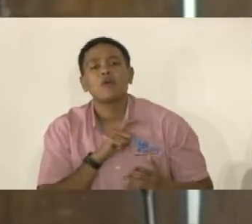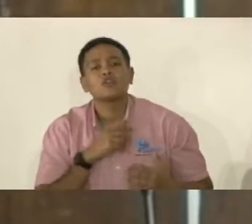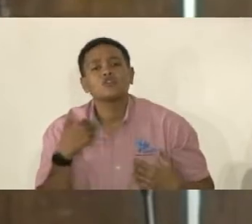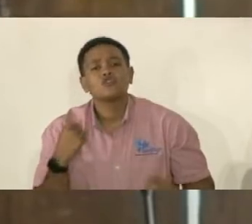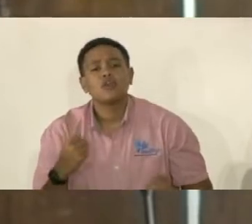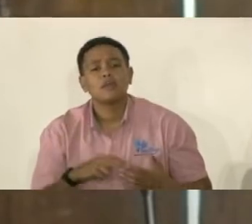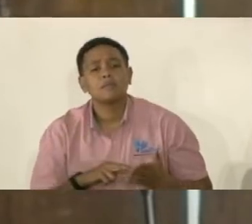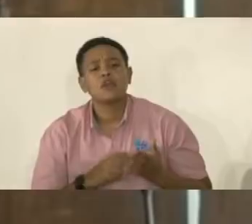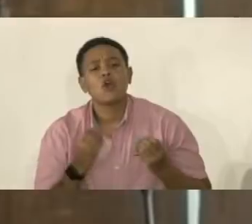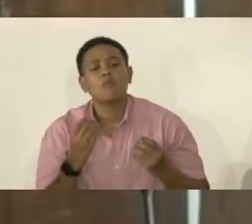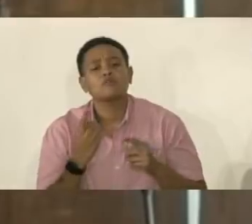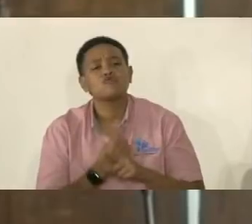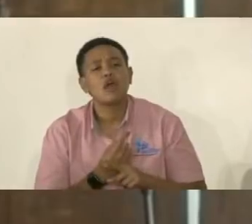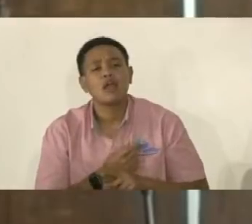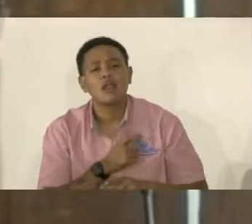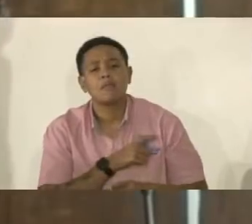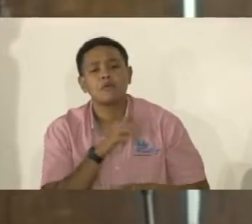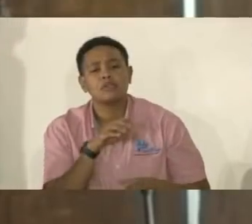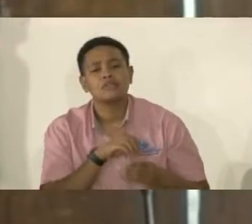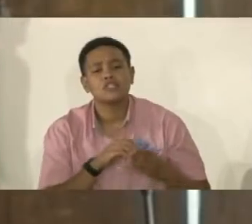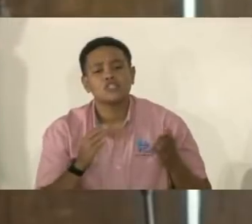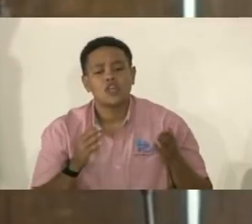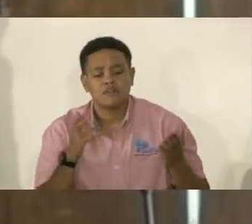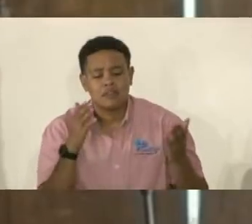regular officers who are in service.